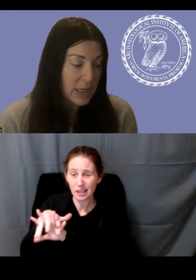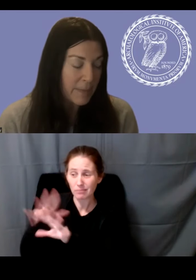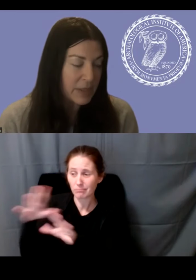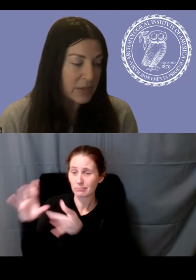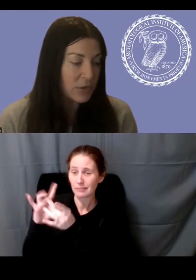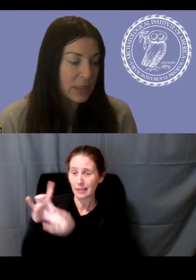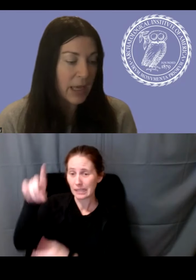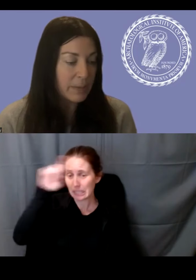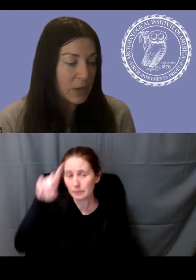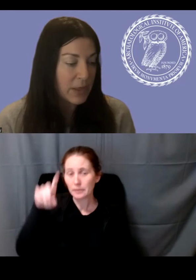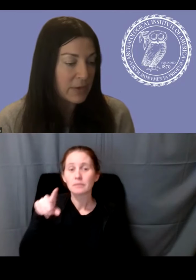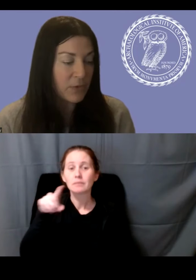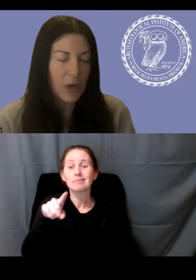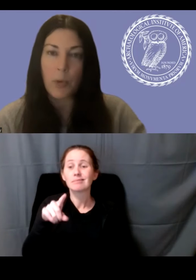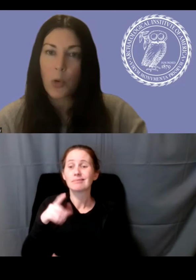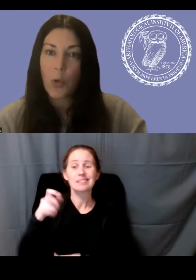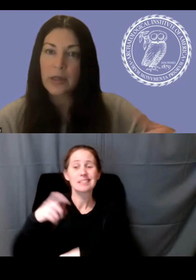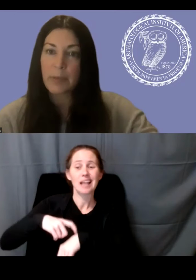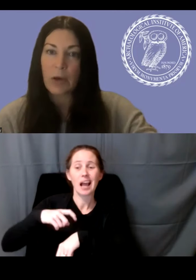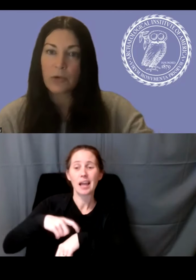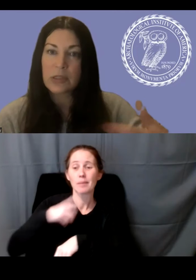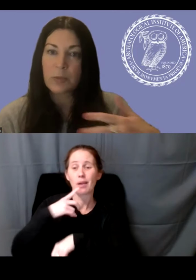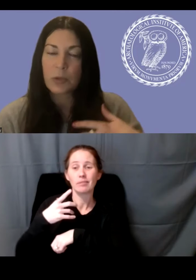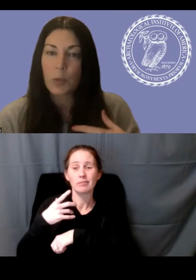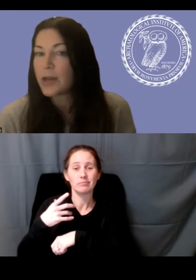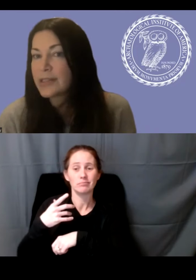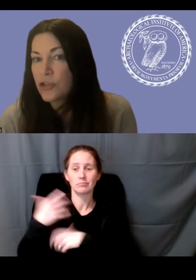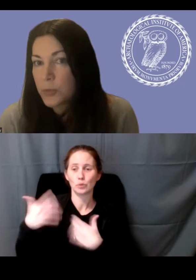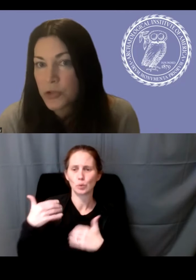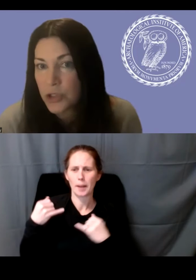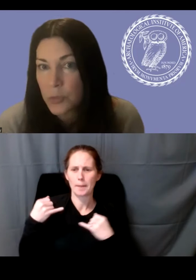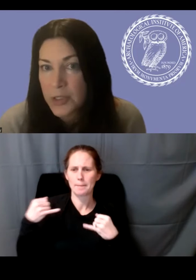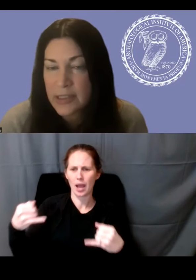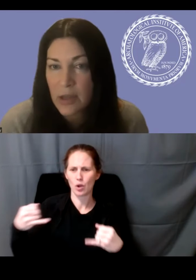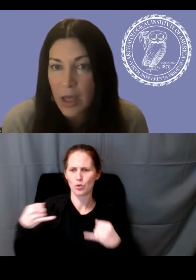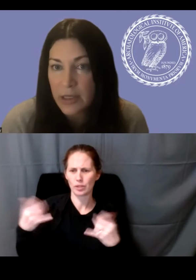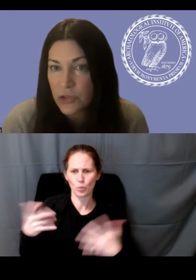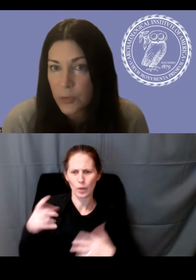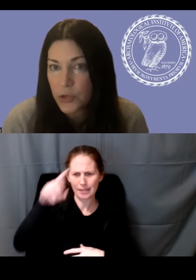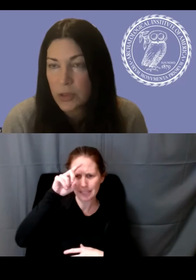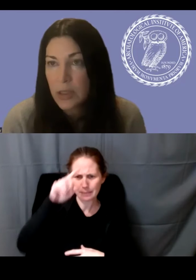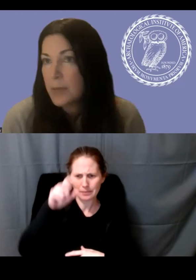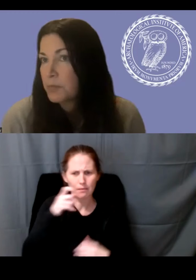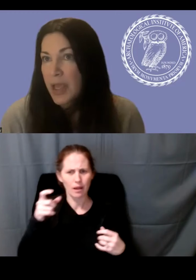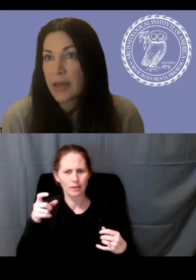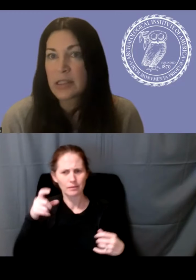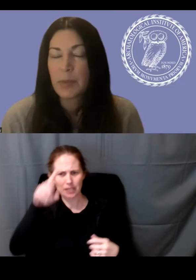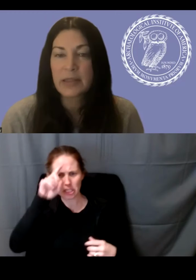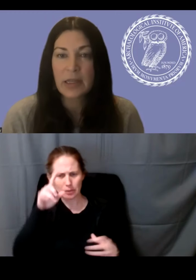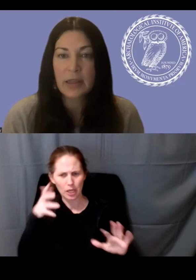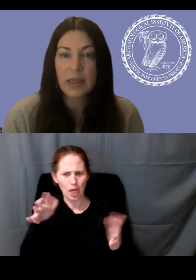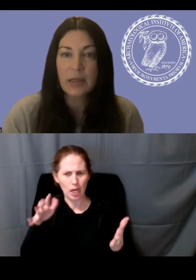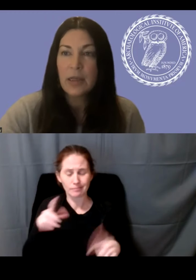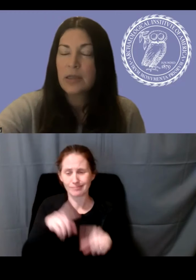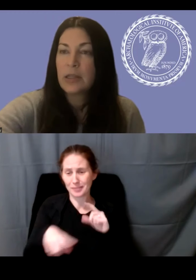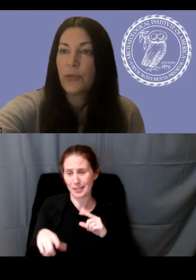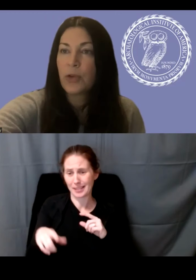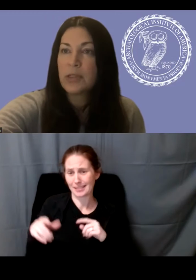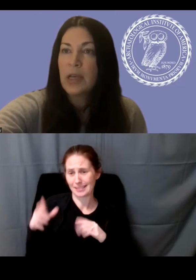Egyptians. These are time periods of very porous boundaries between what is Egyptian and what is not Egyptian. Can't expect